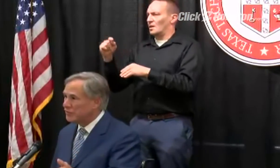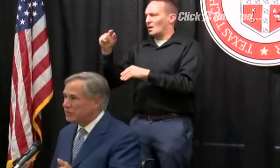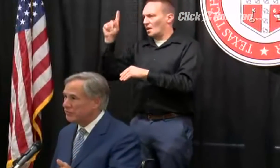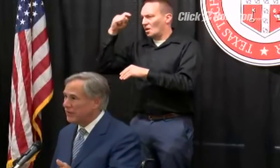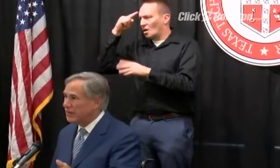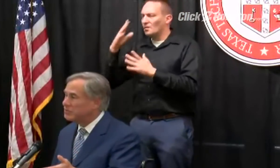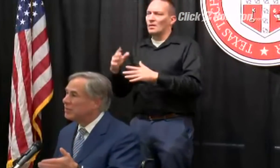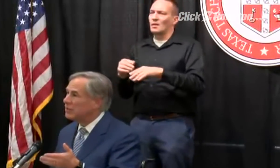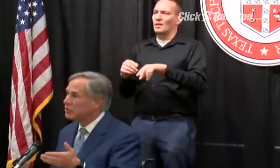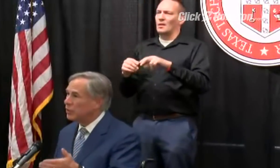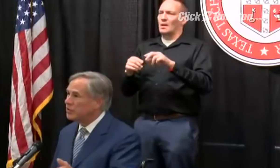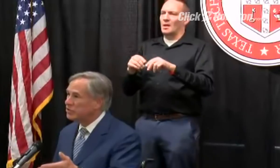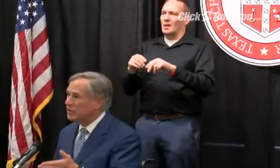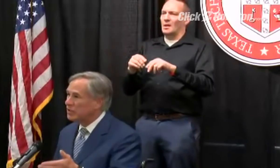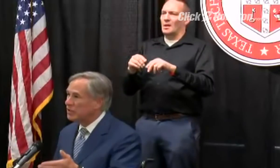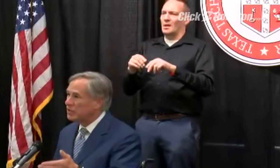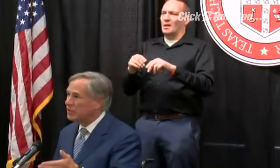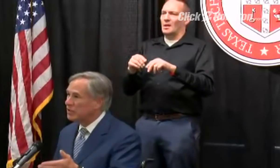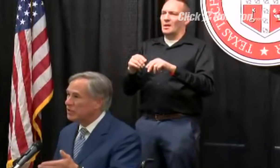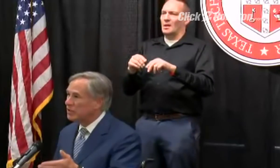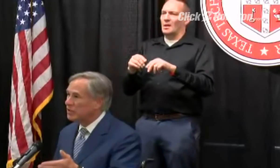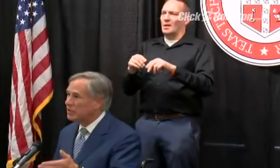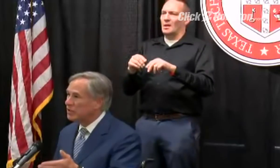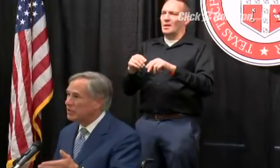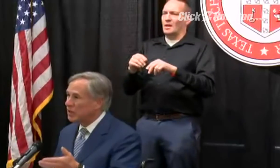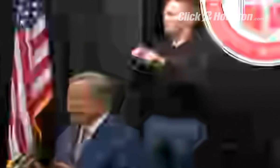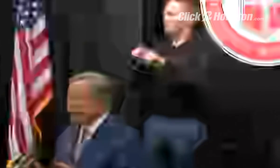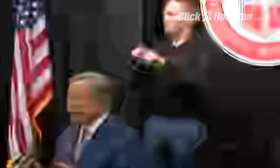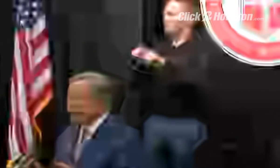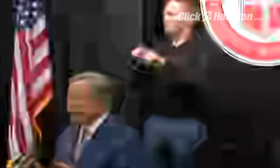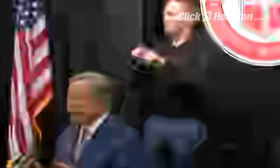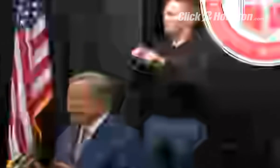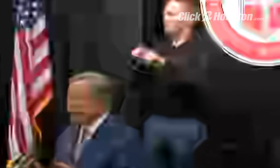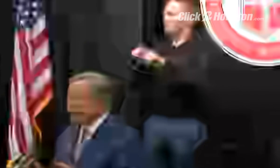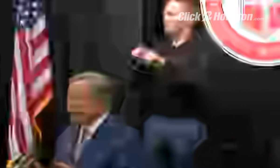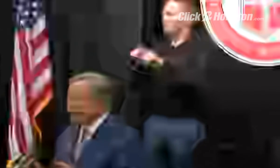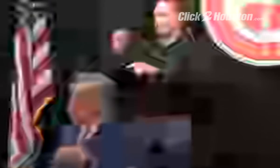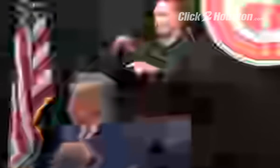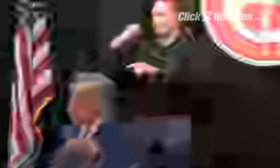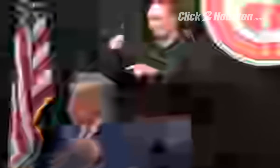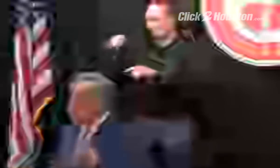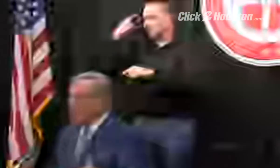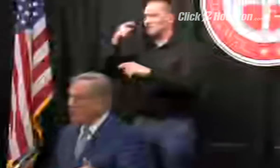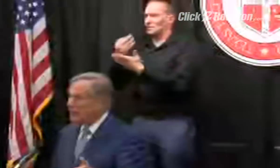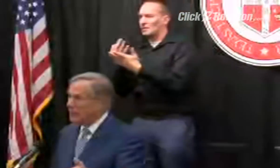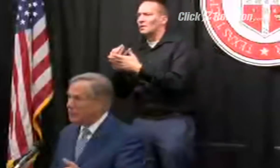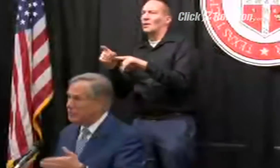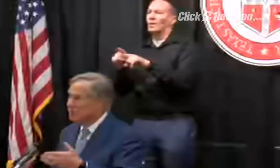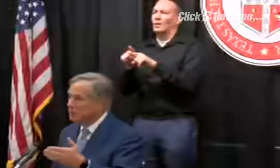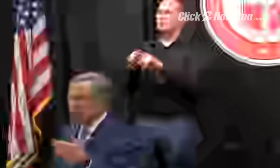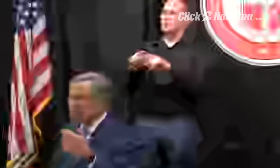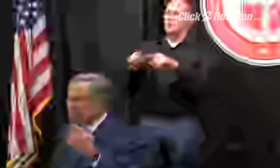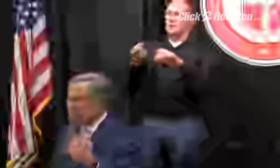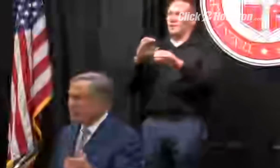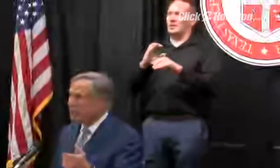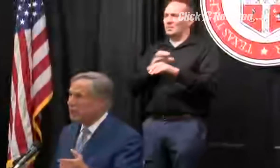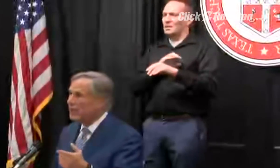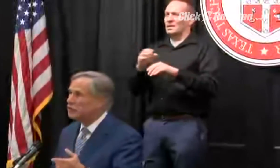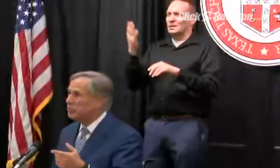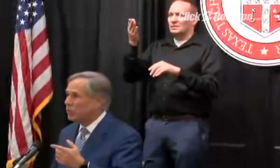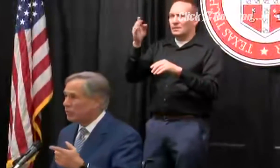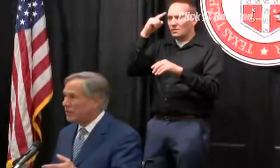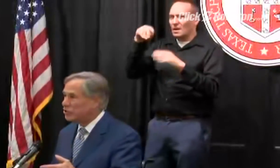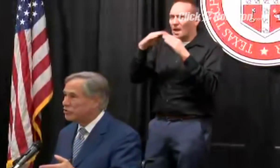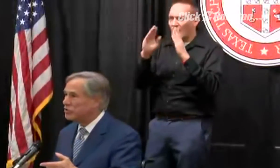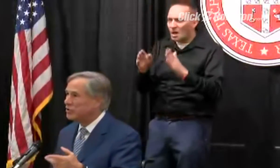Vice Chair of Senate Finance, as well as other members of the Senate Finance Committee, and the Speaker of the House, the Chair of